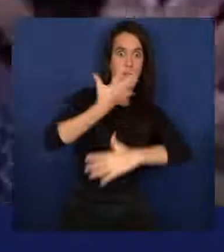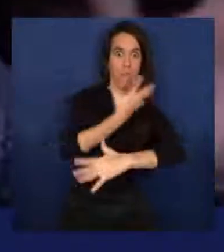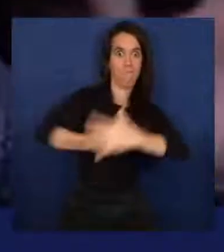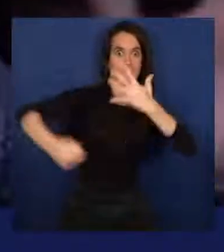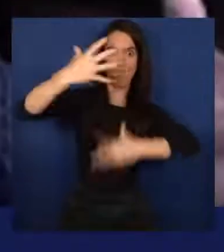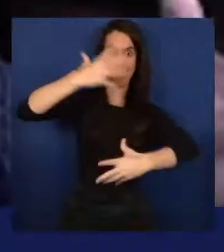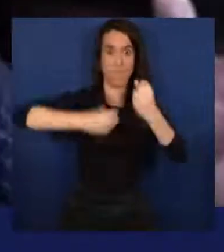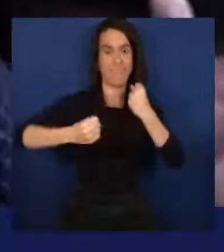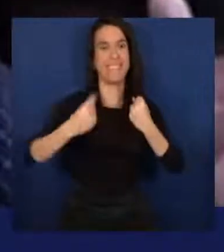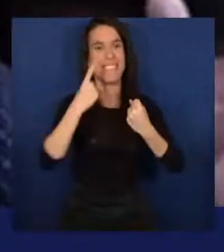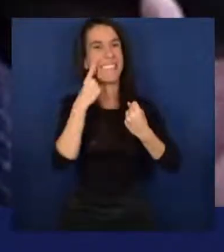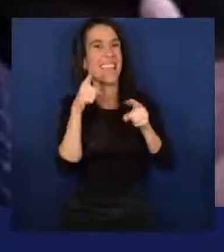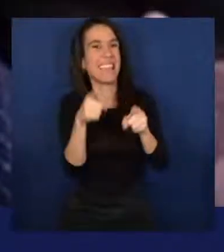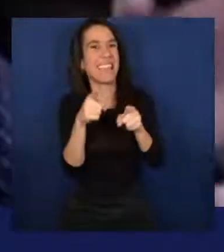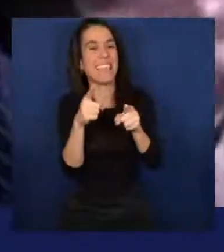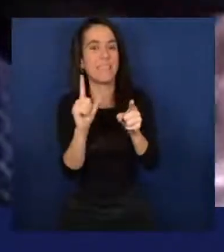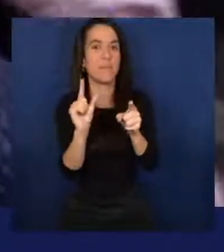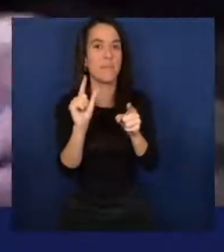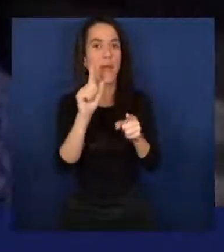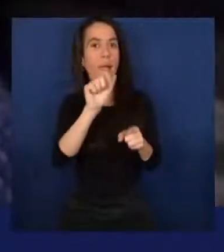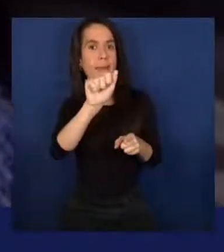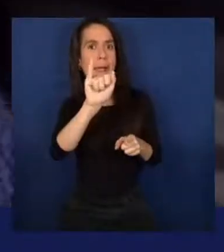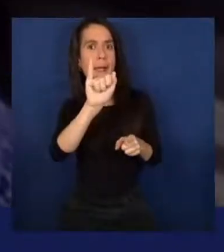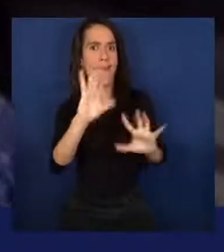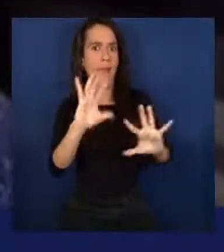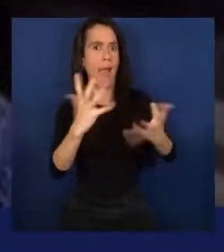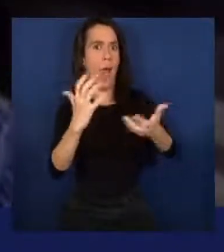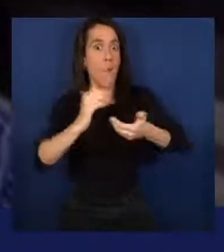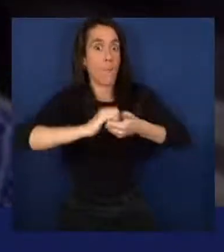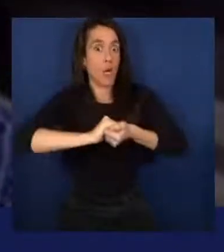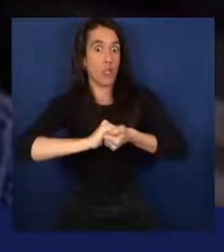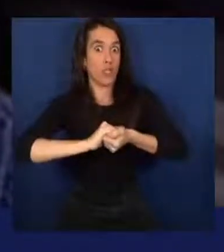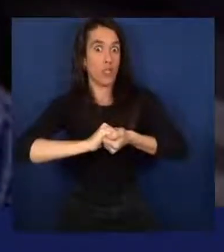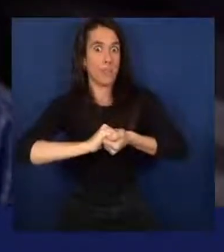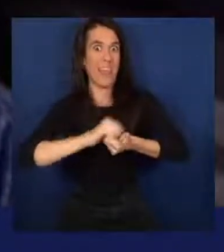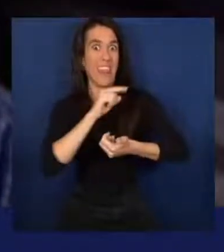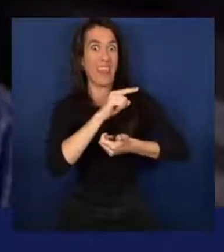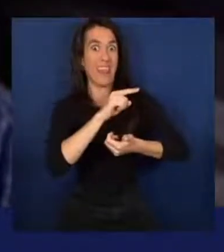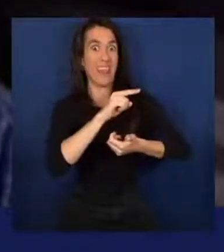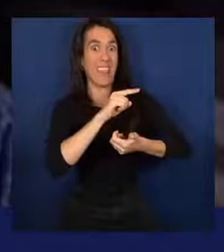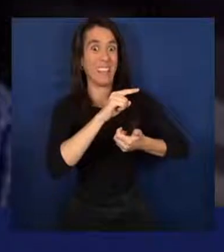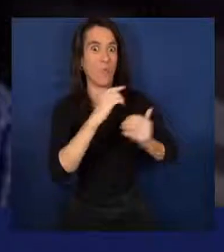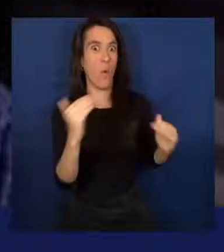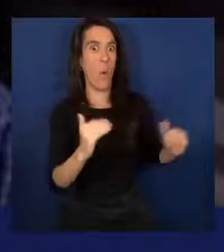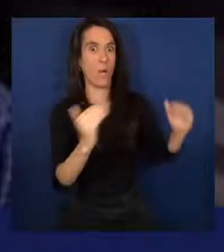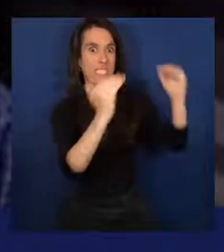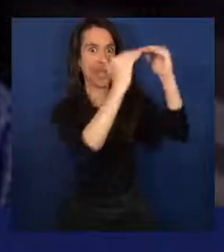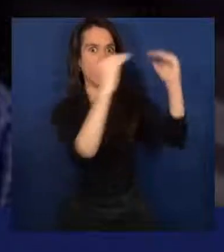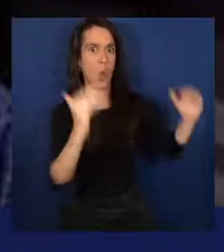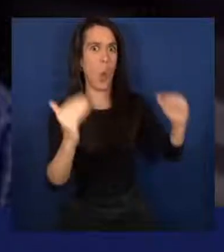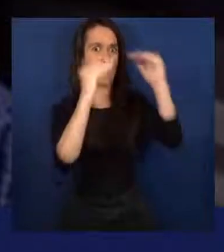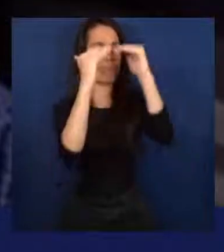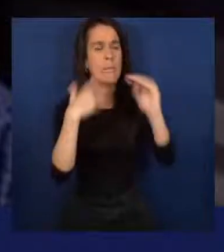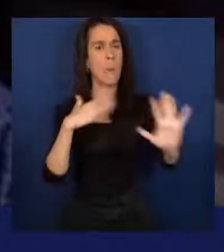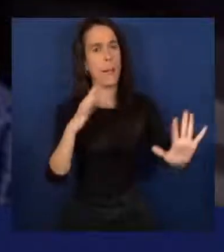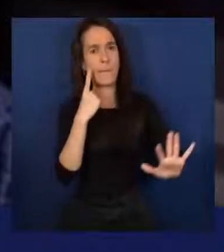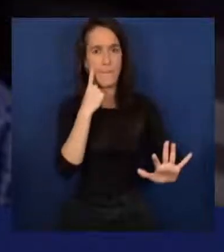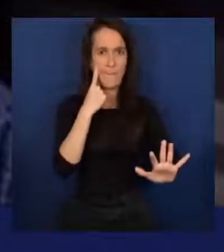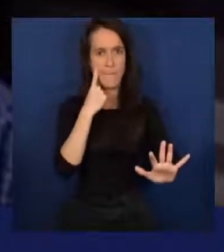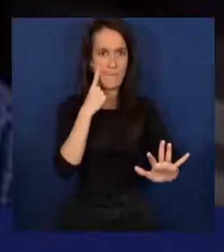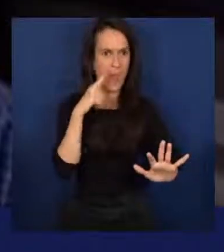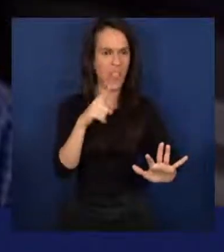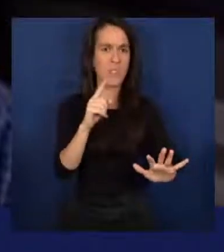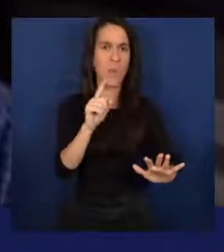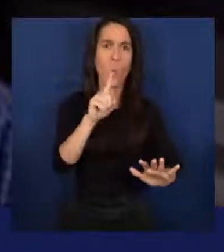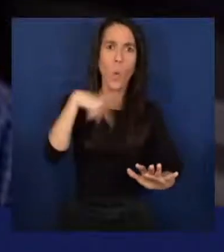the partnership of AI, it is those organizations saying, we're going to pay attention to how these things are used and how they're